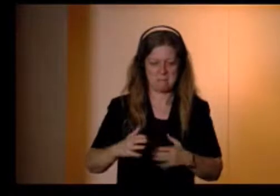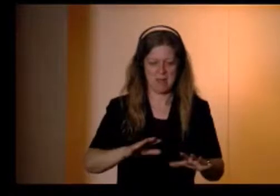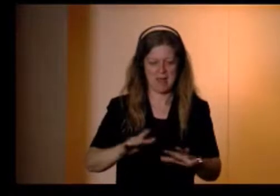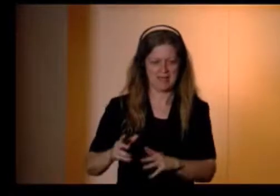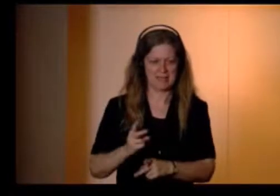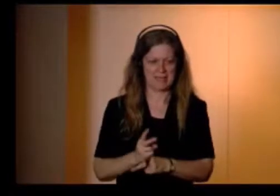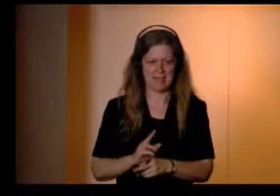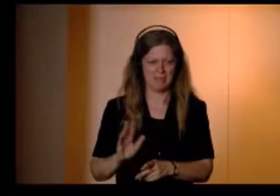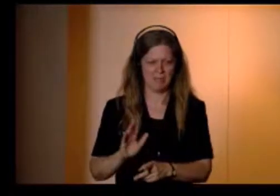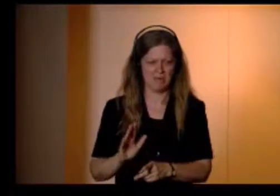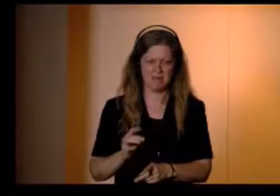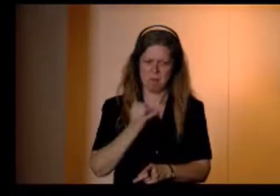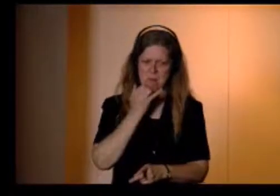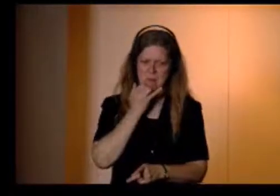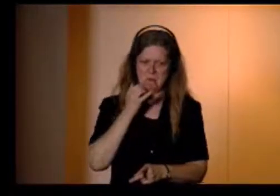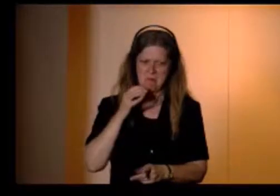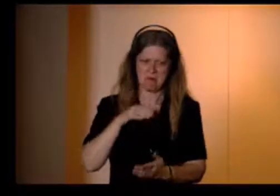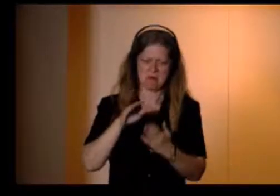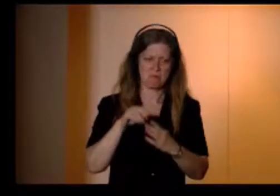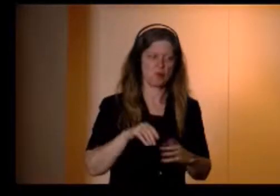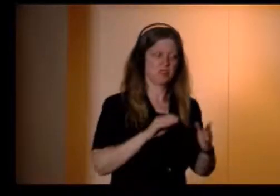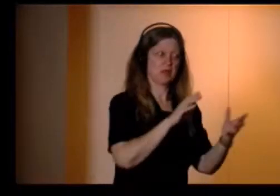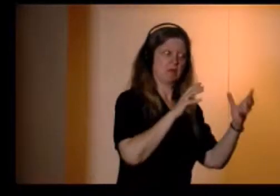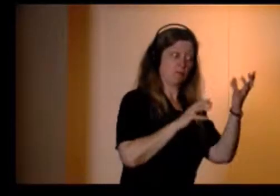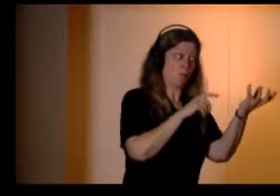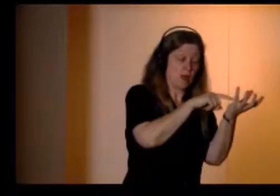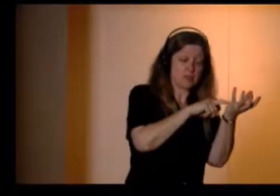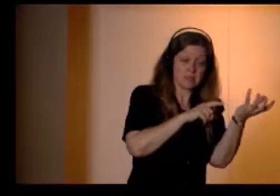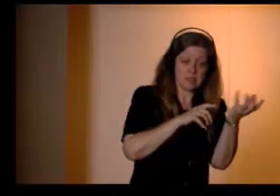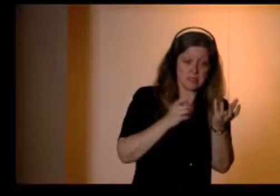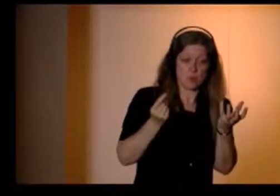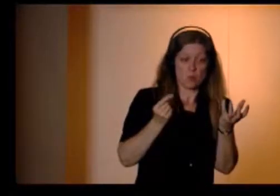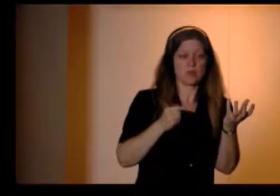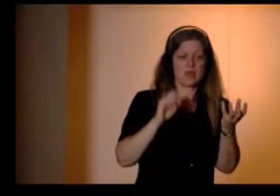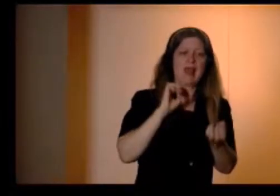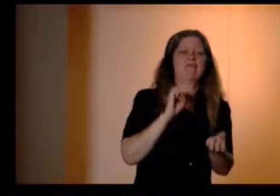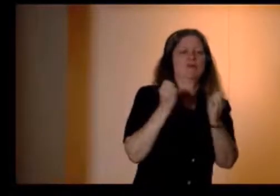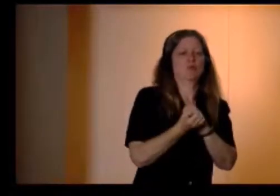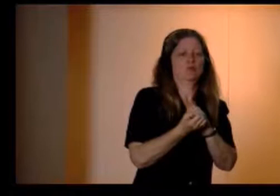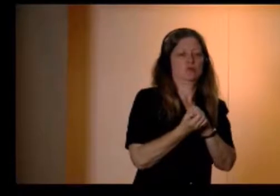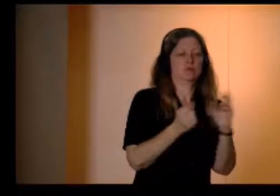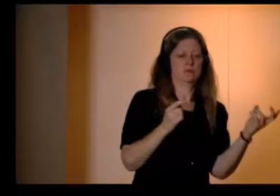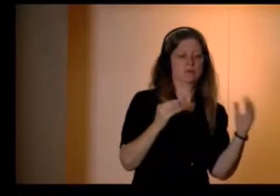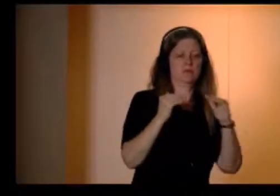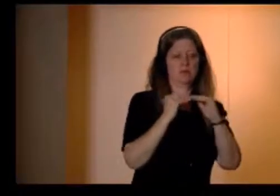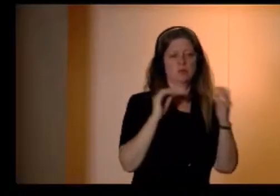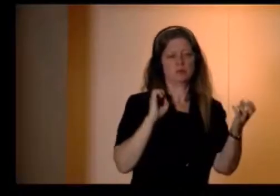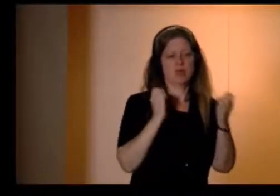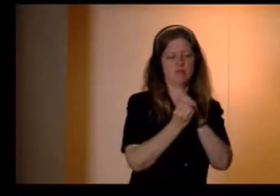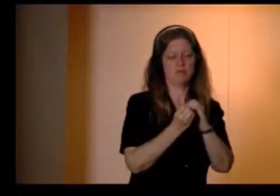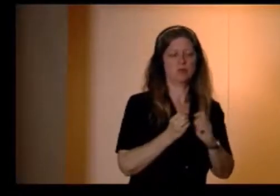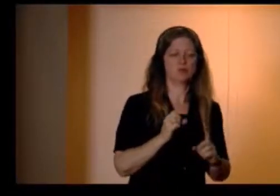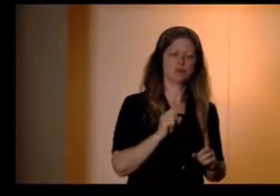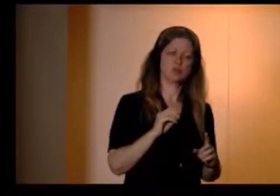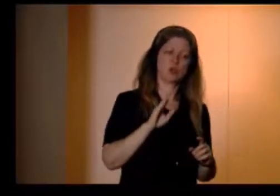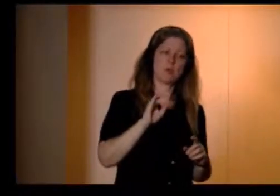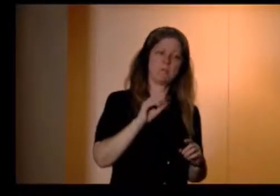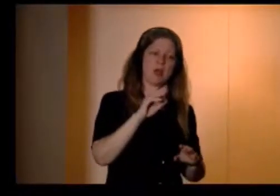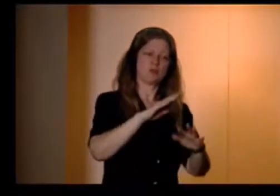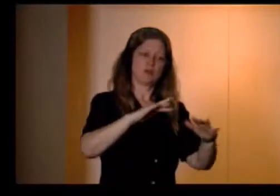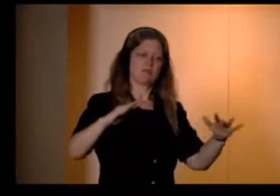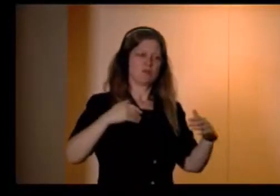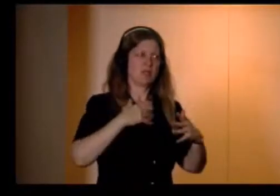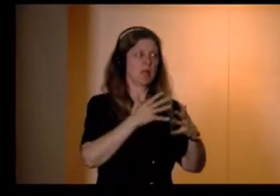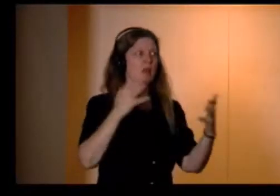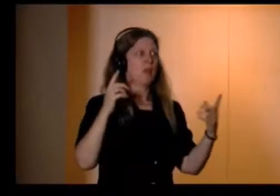really the evolution. Right? And I think biodiversity has a lot to offer to engineering. Right? So one example that people will know